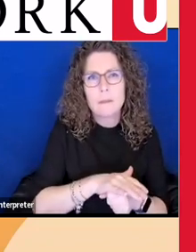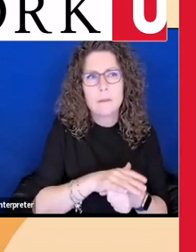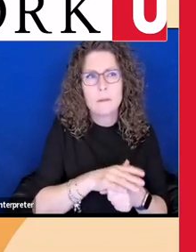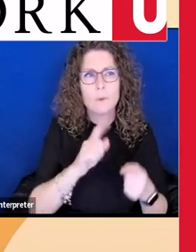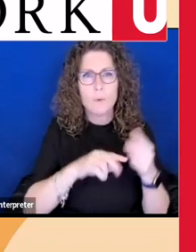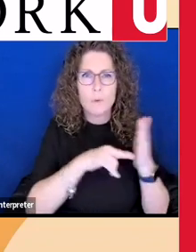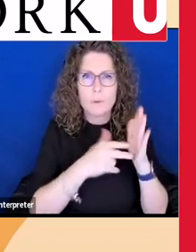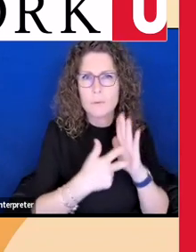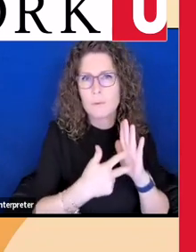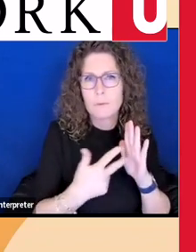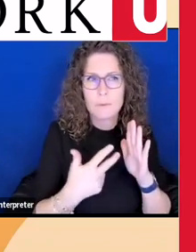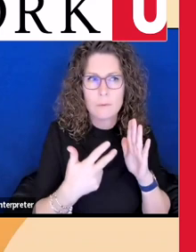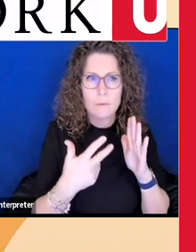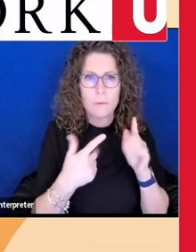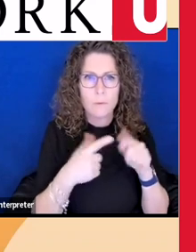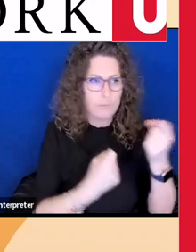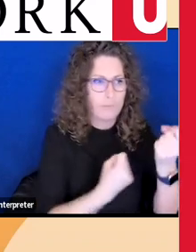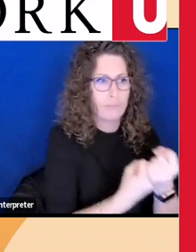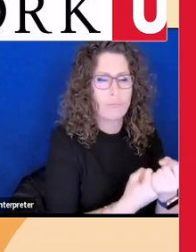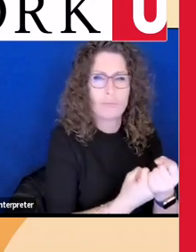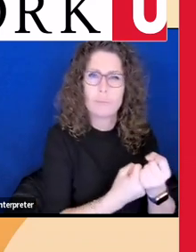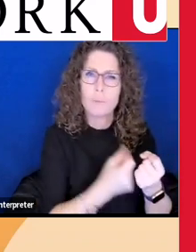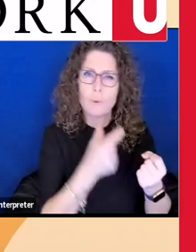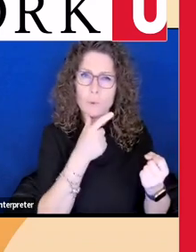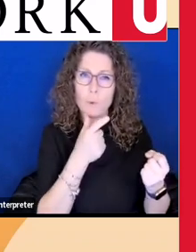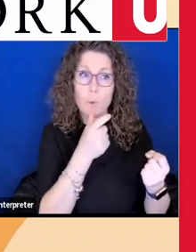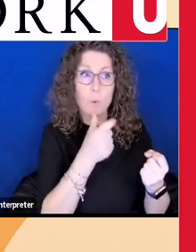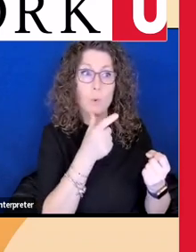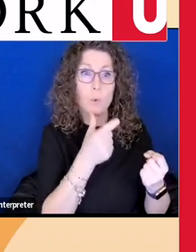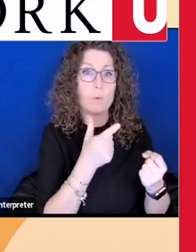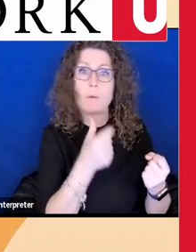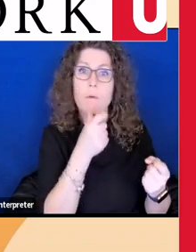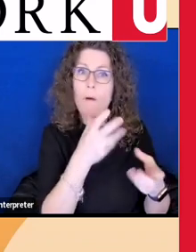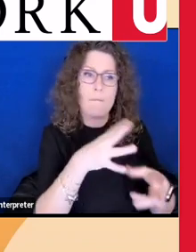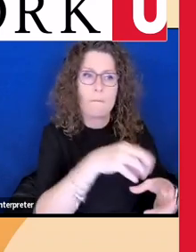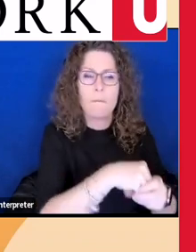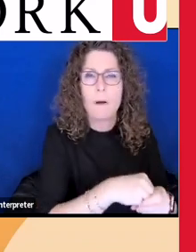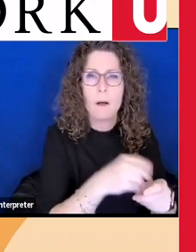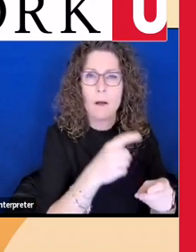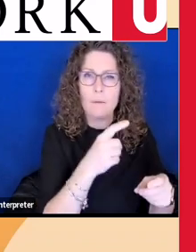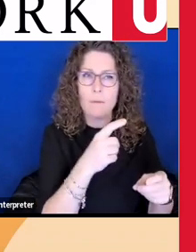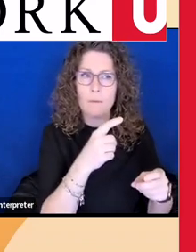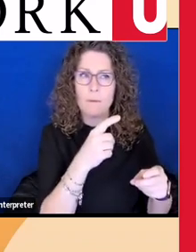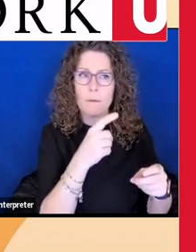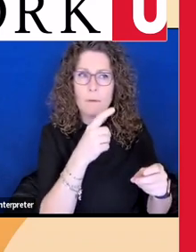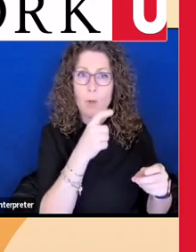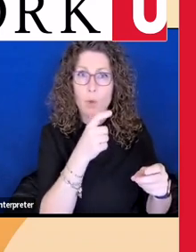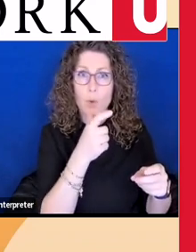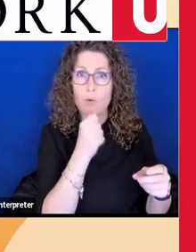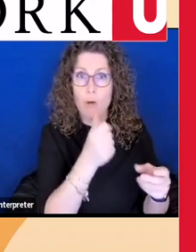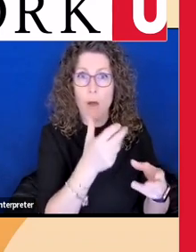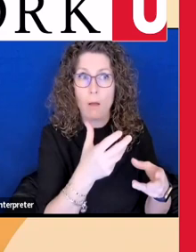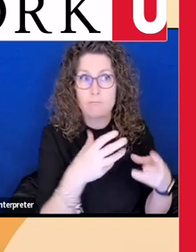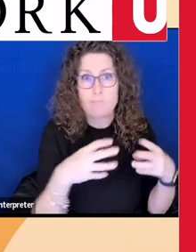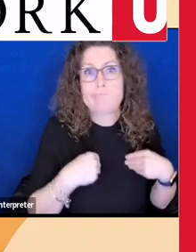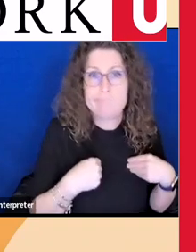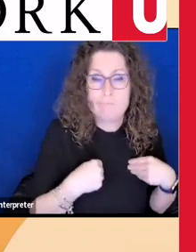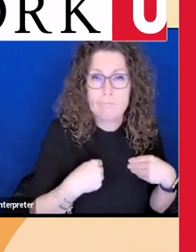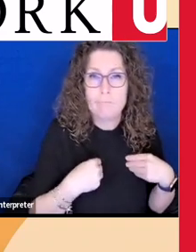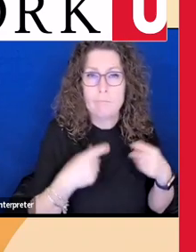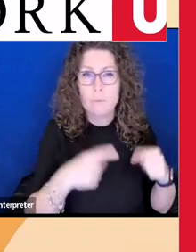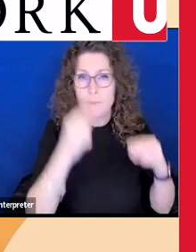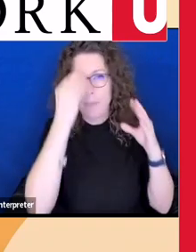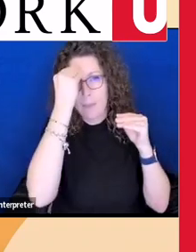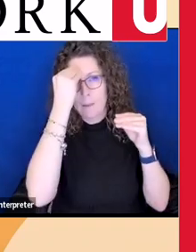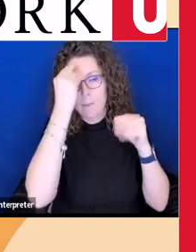And by extension, who is outside the parameters of the intention? In other words, in thinking about the uses